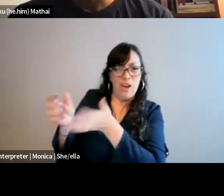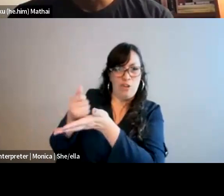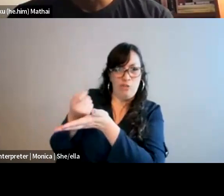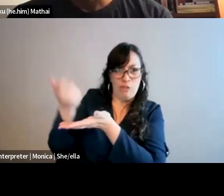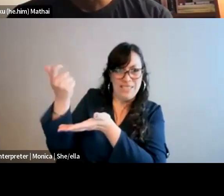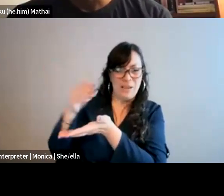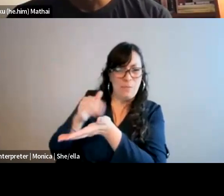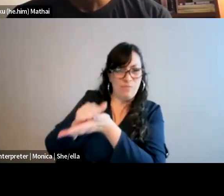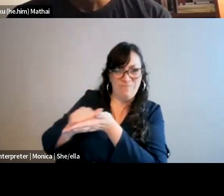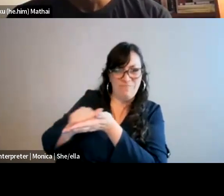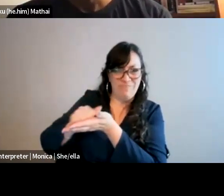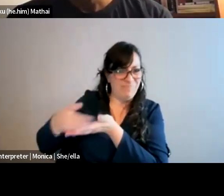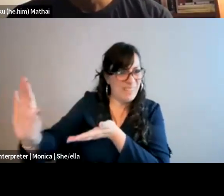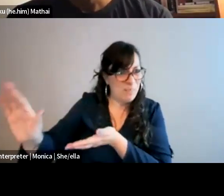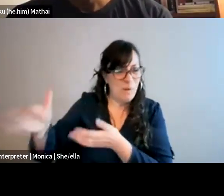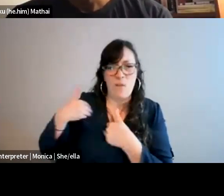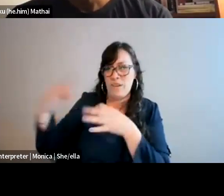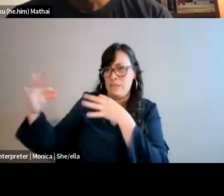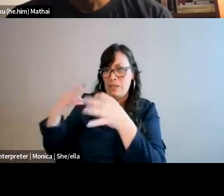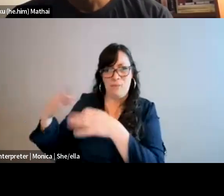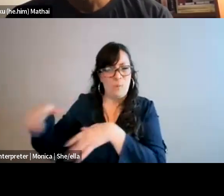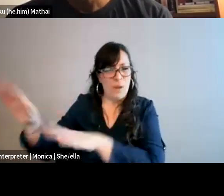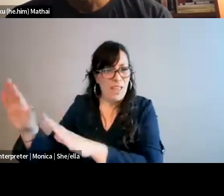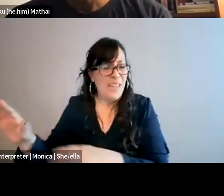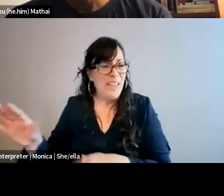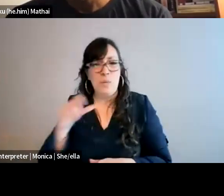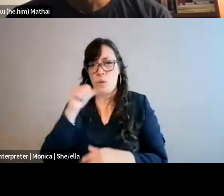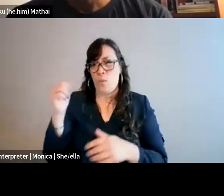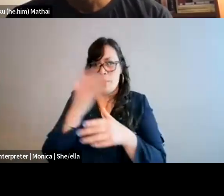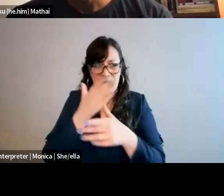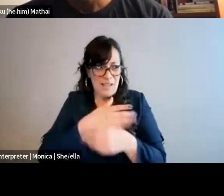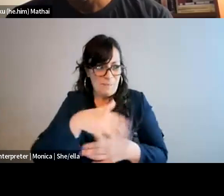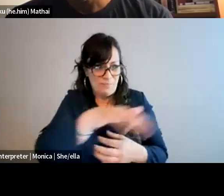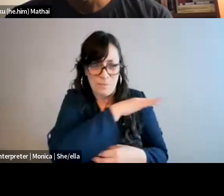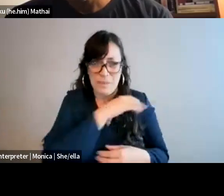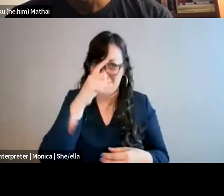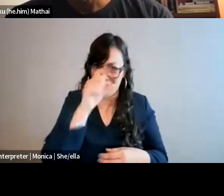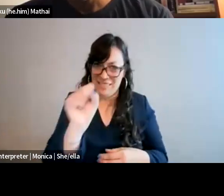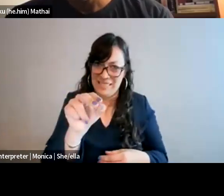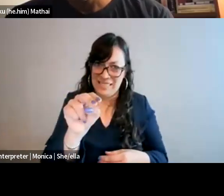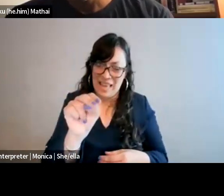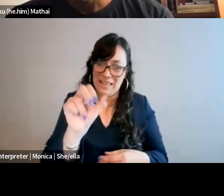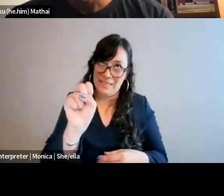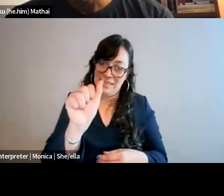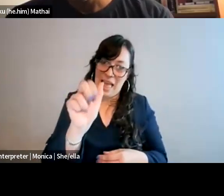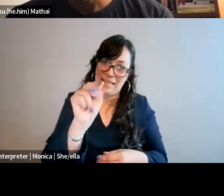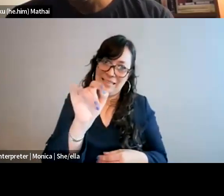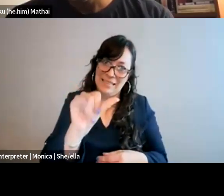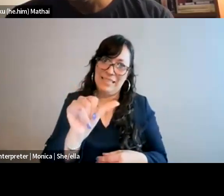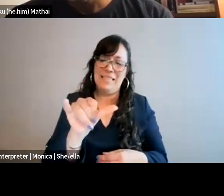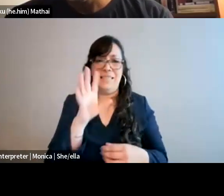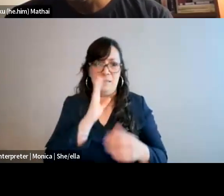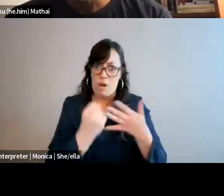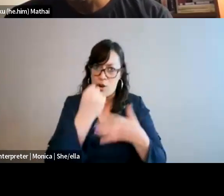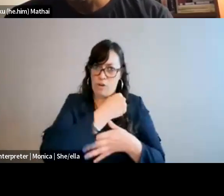or to be able to explain them away from our mainstream society of sanity. And it's the same thing what's going on with houselessness, not